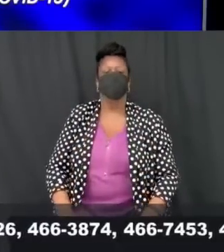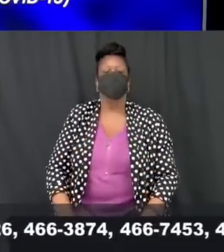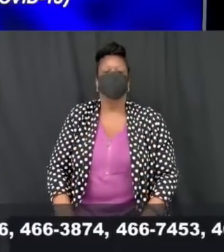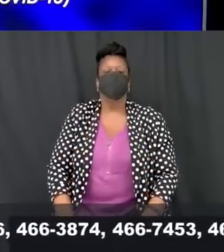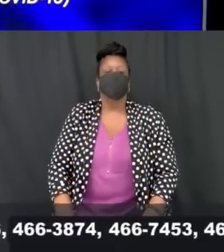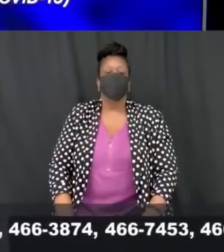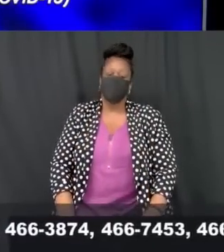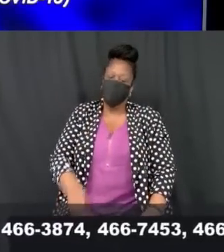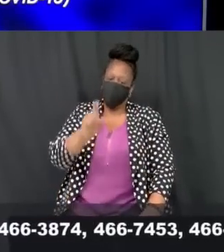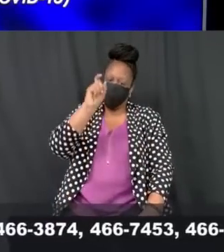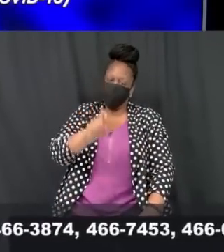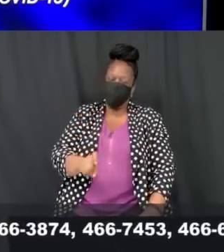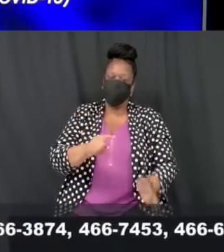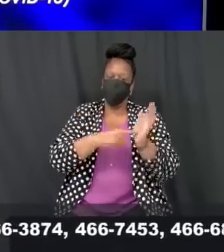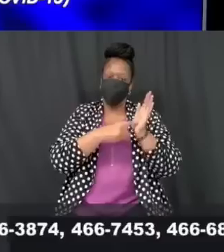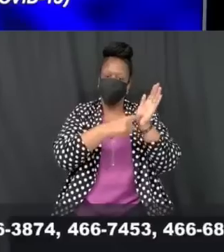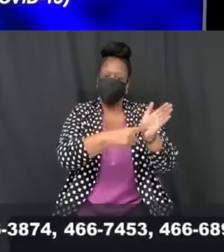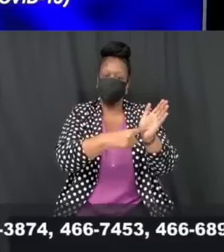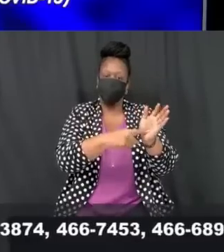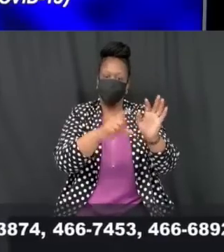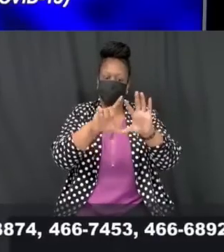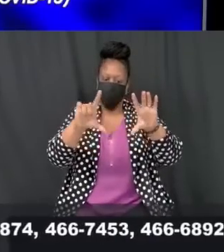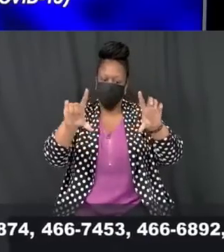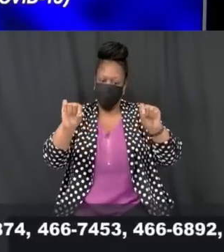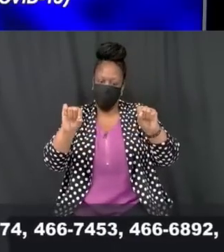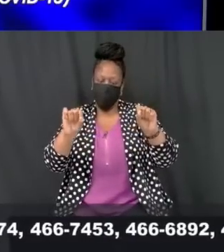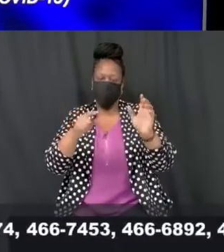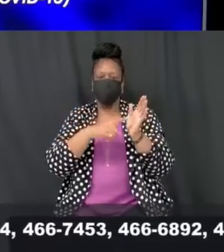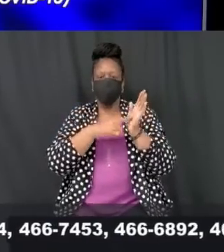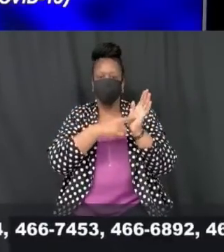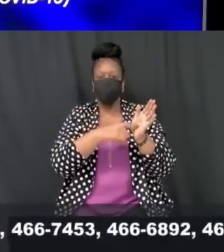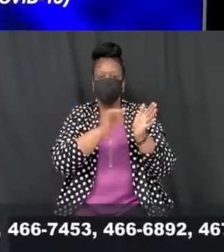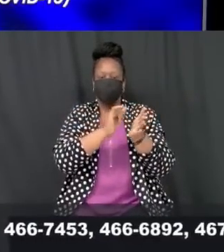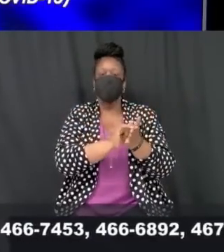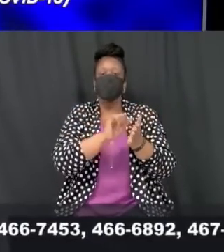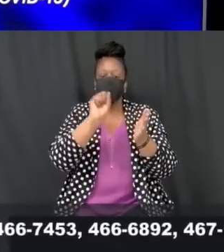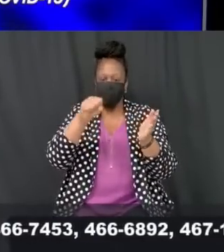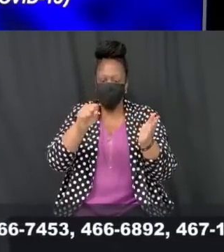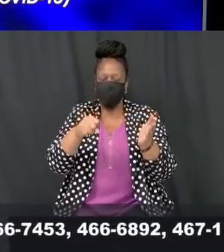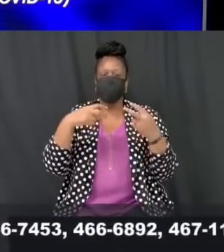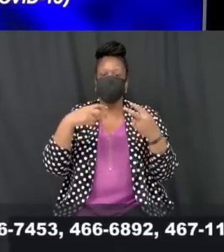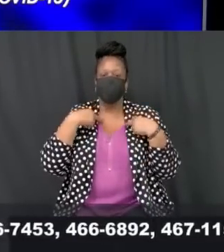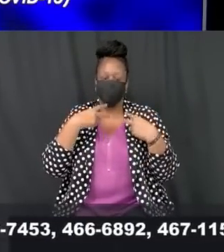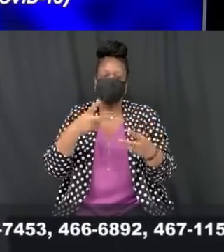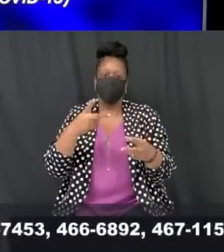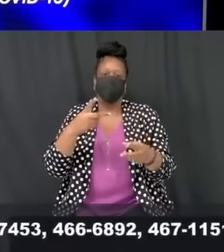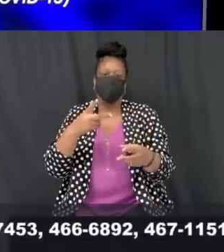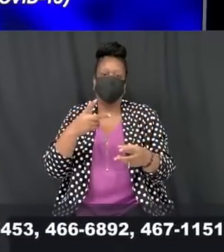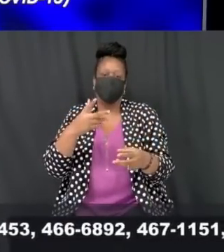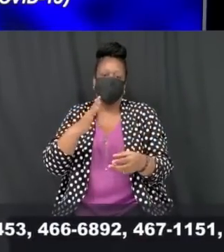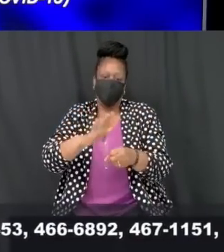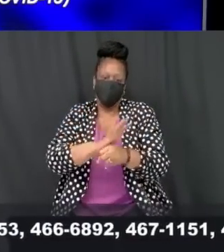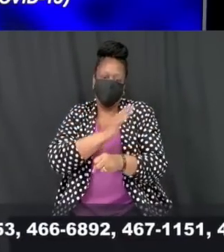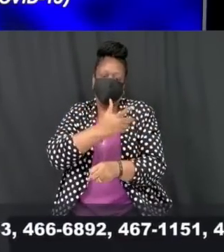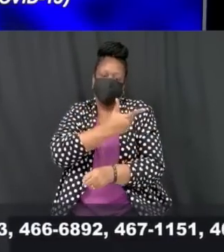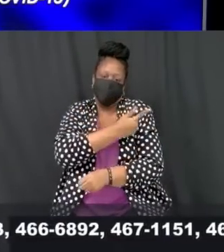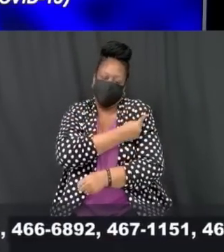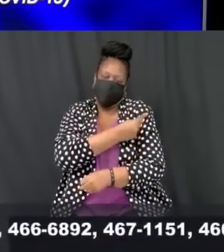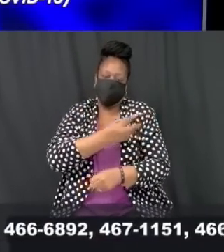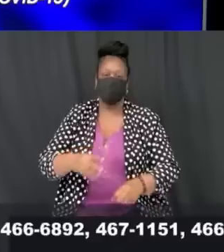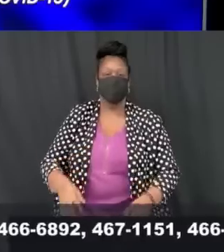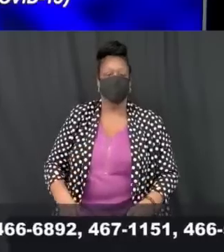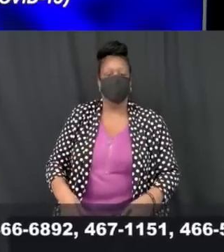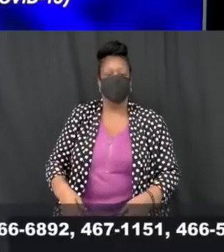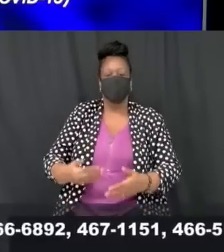vaccination record or other valid proof of vaccination authorized by the Ministry of Health before